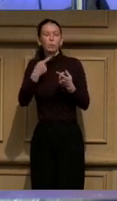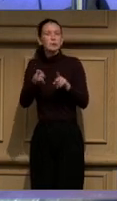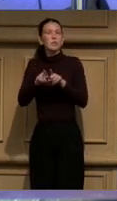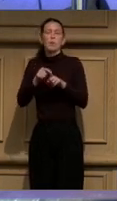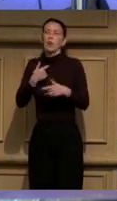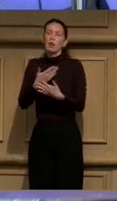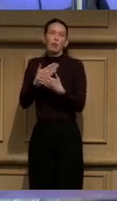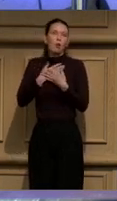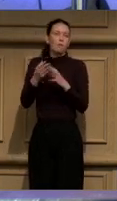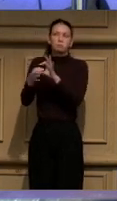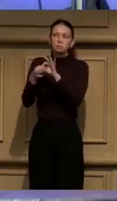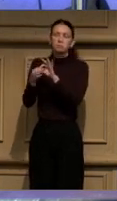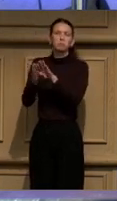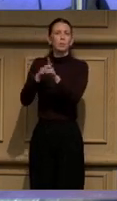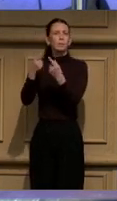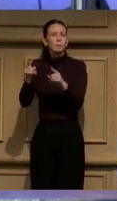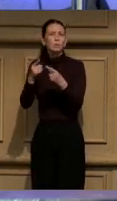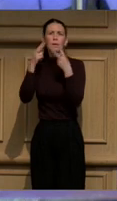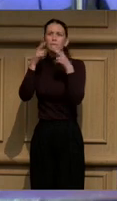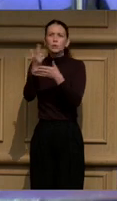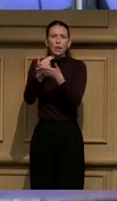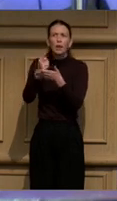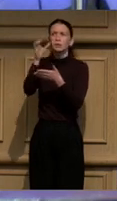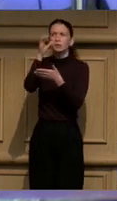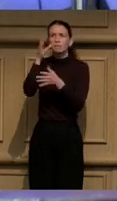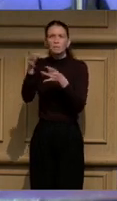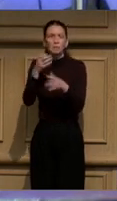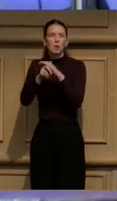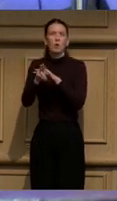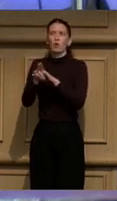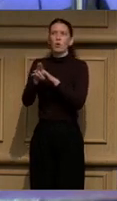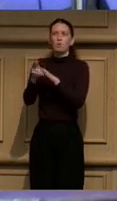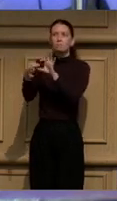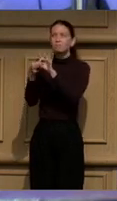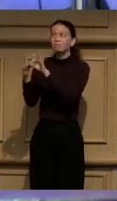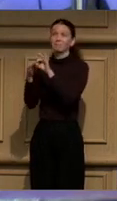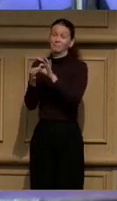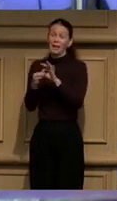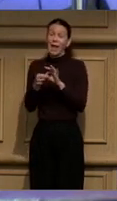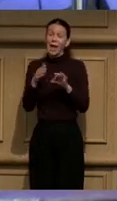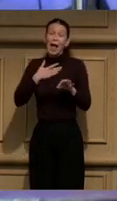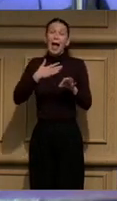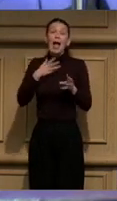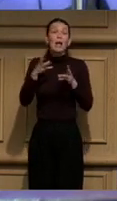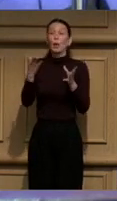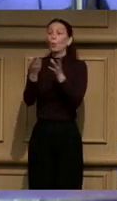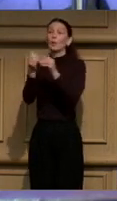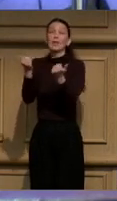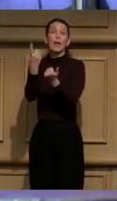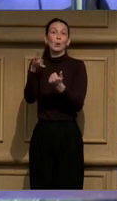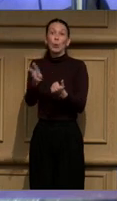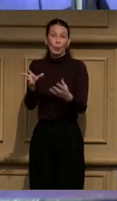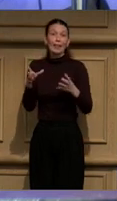visual arts and filmmakers and anyone basically who will have me.